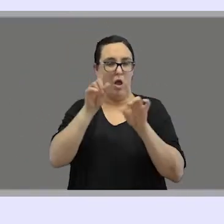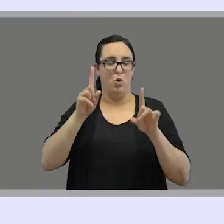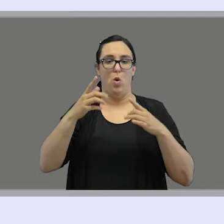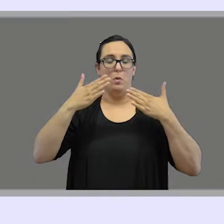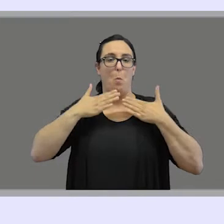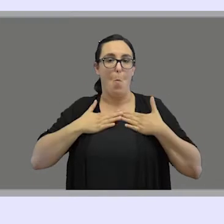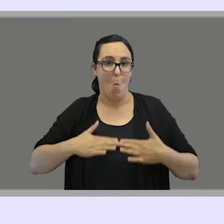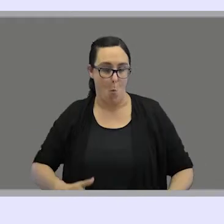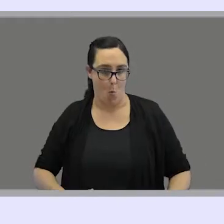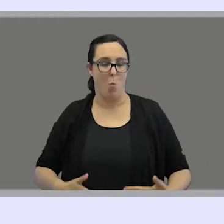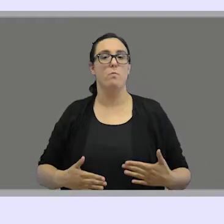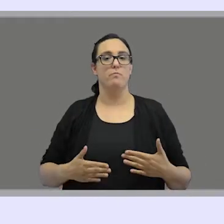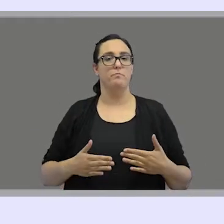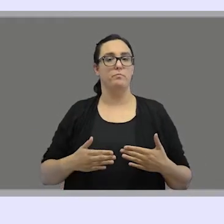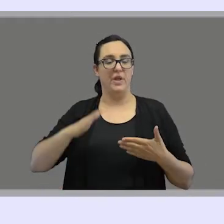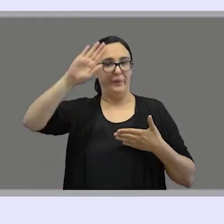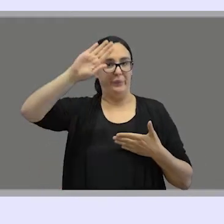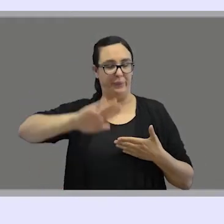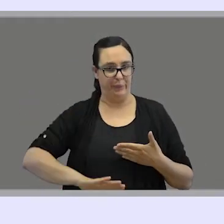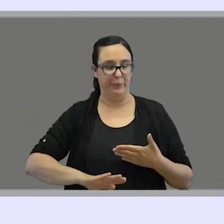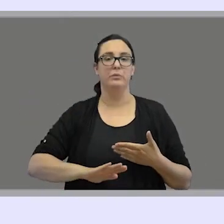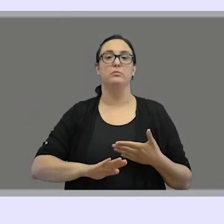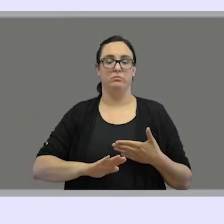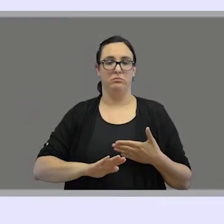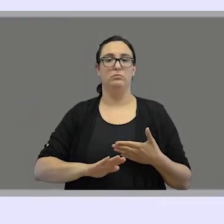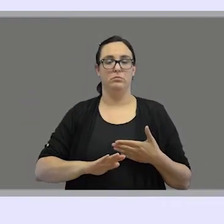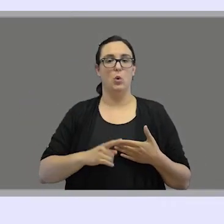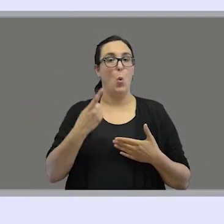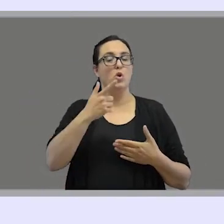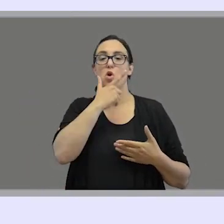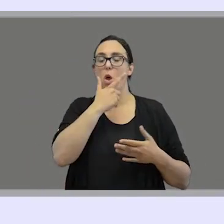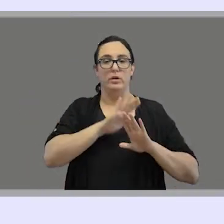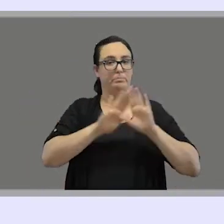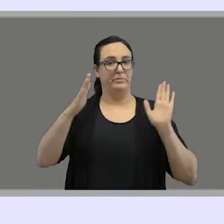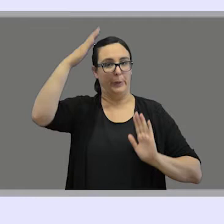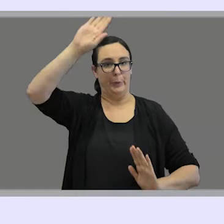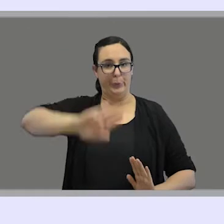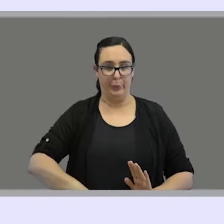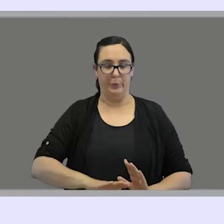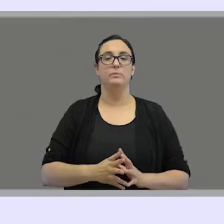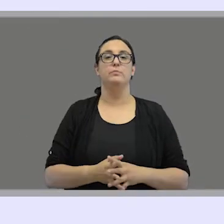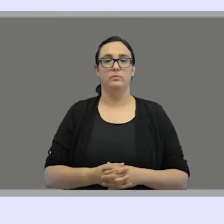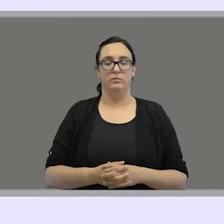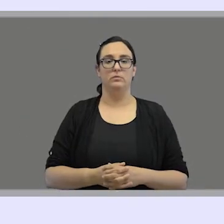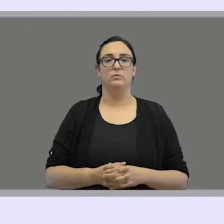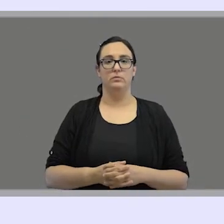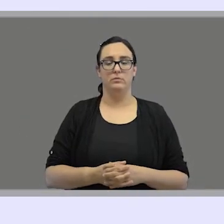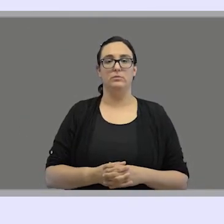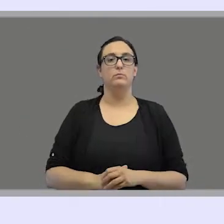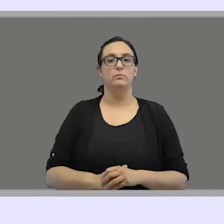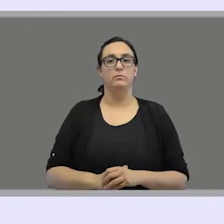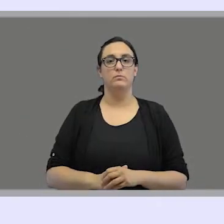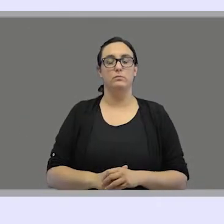background, but rather, or pattern clothes, but rather plain monochromatic colors.